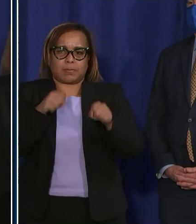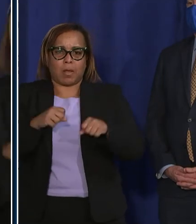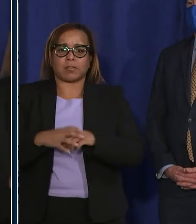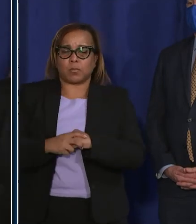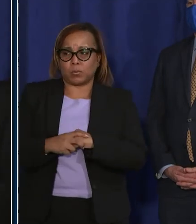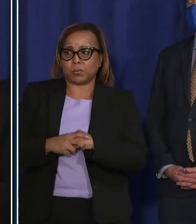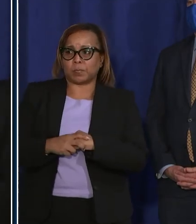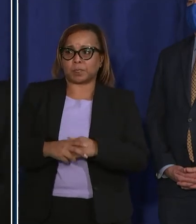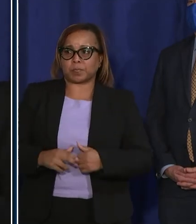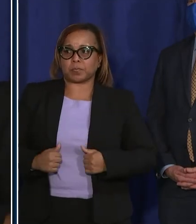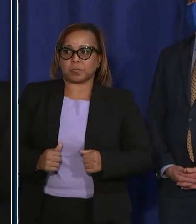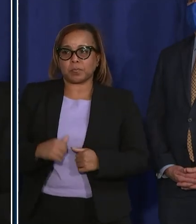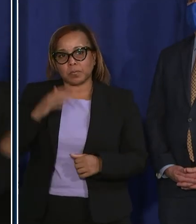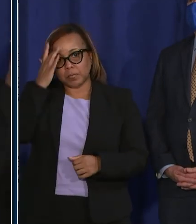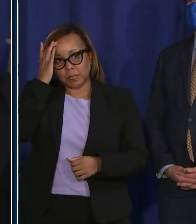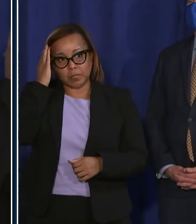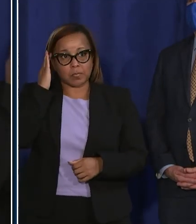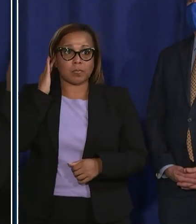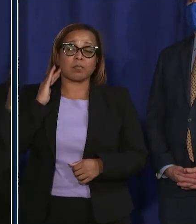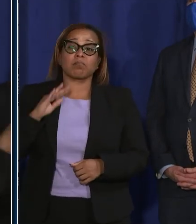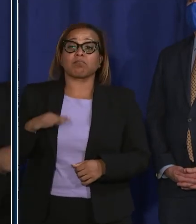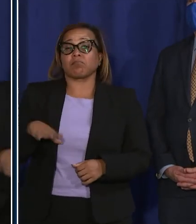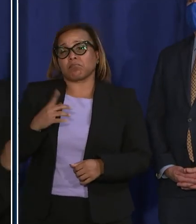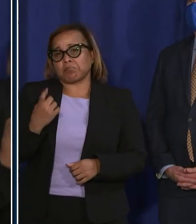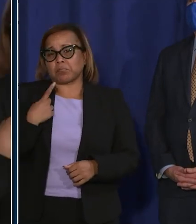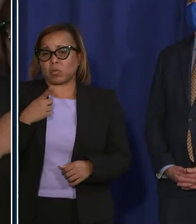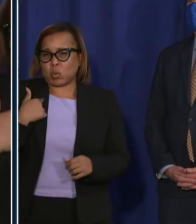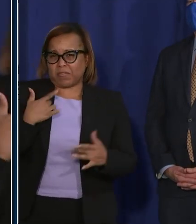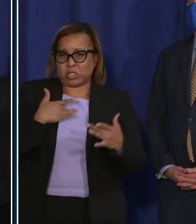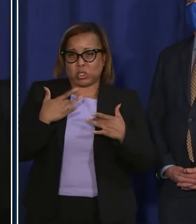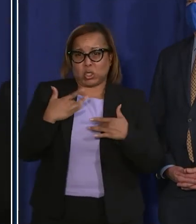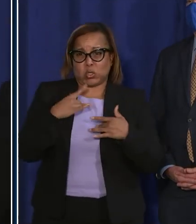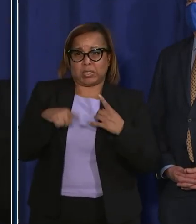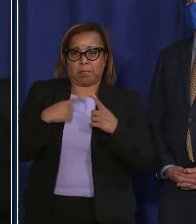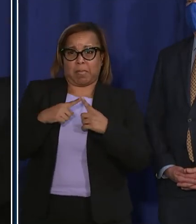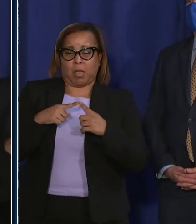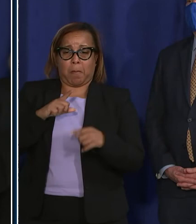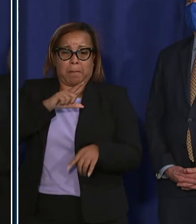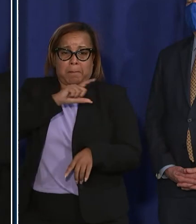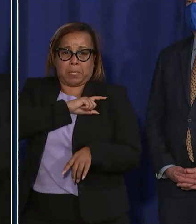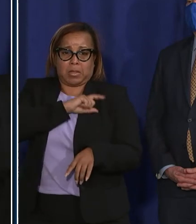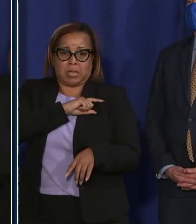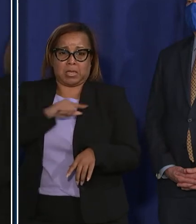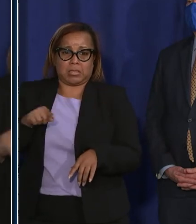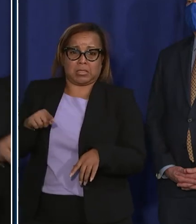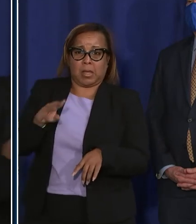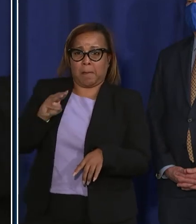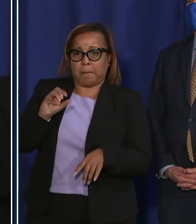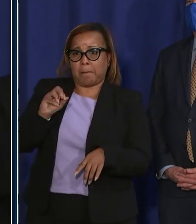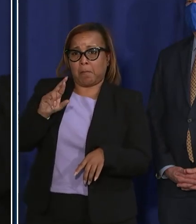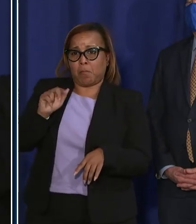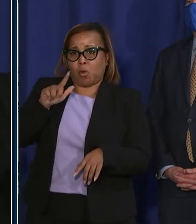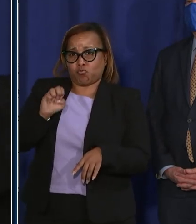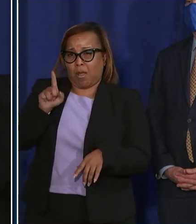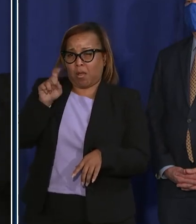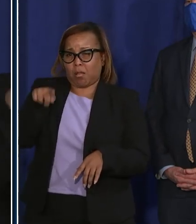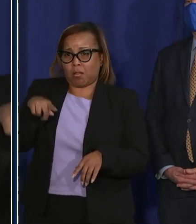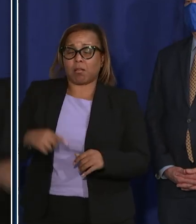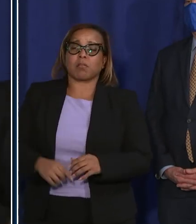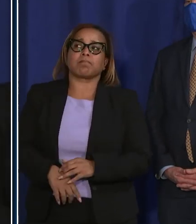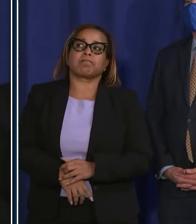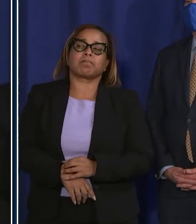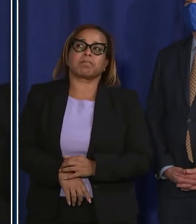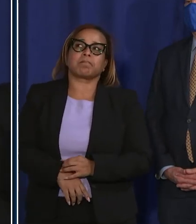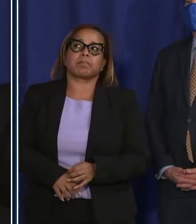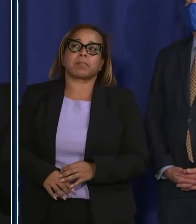be. Do you have concerns about what this might do to police morale? Well, what I have concerns about